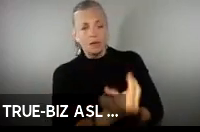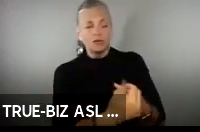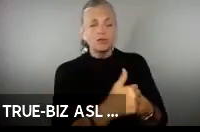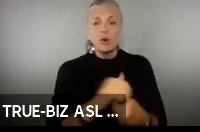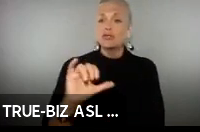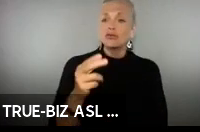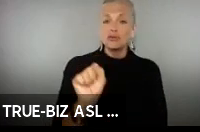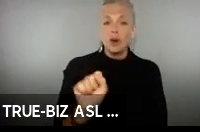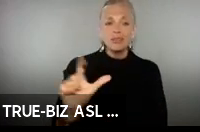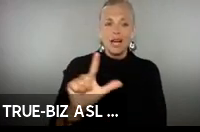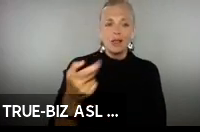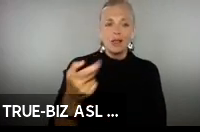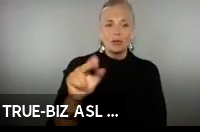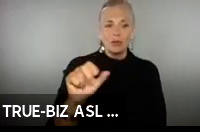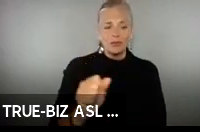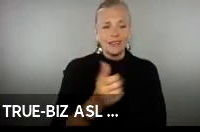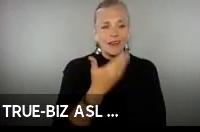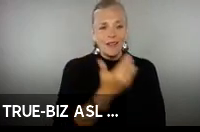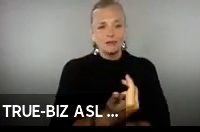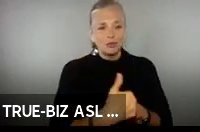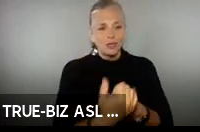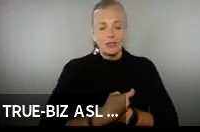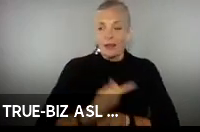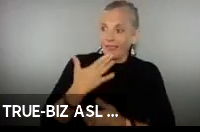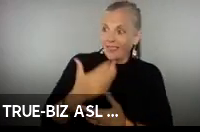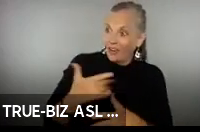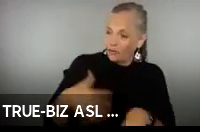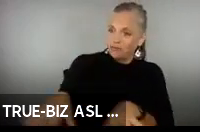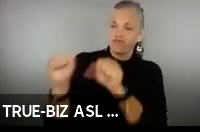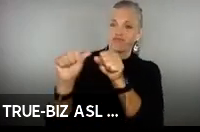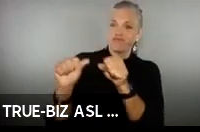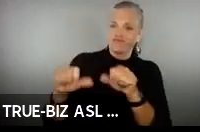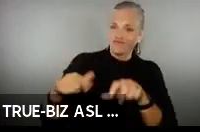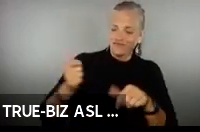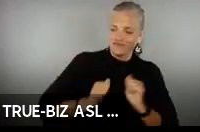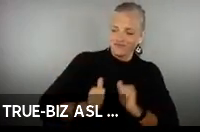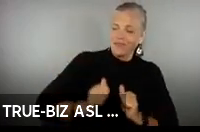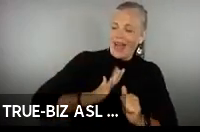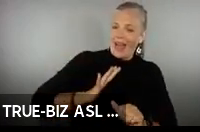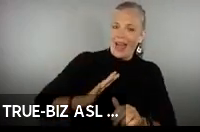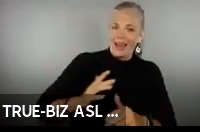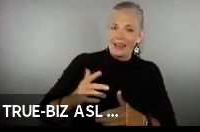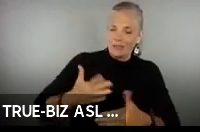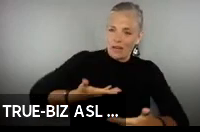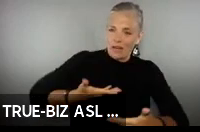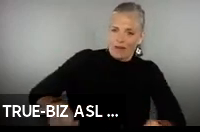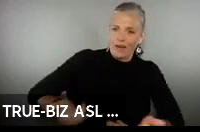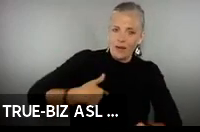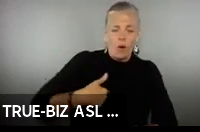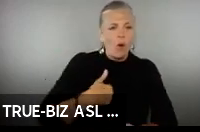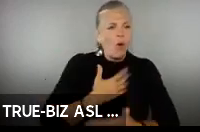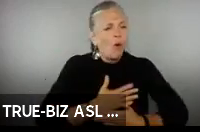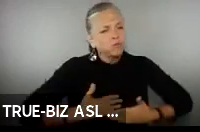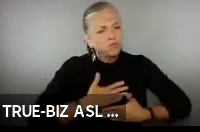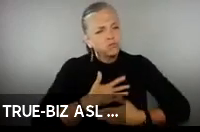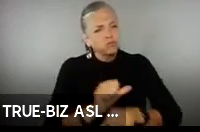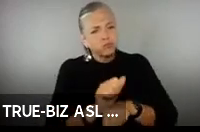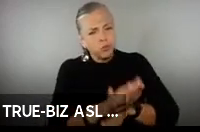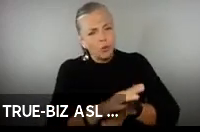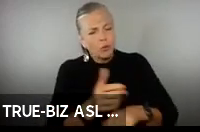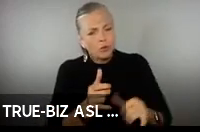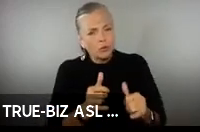today. Well, thanks for having me and for doing all this. It was a real pleasure working on your play,